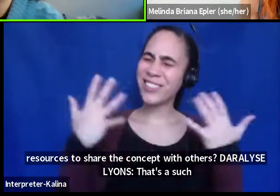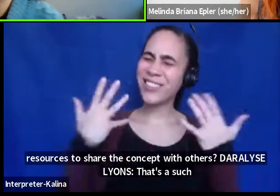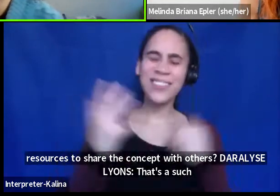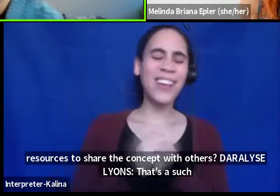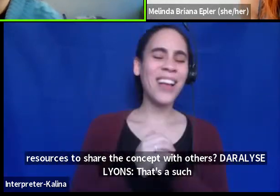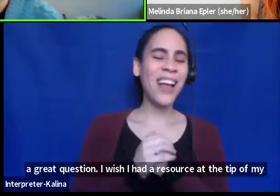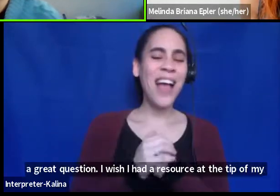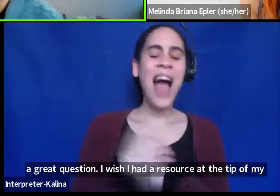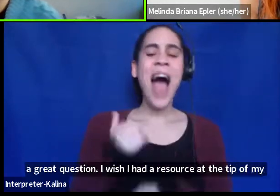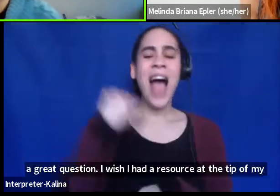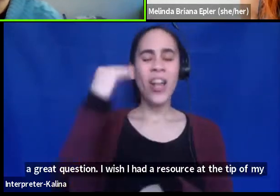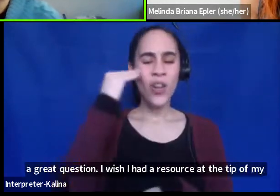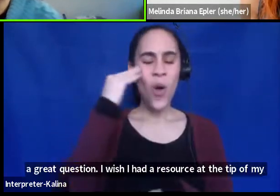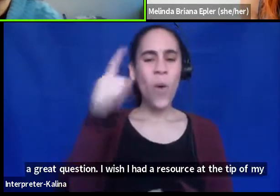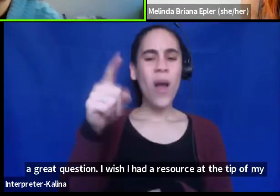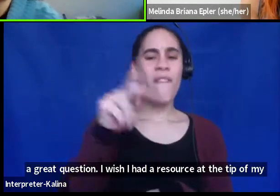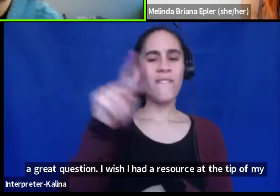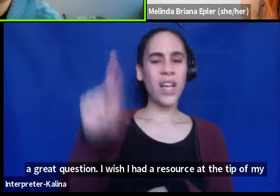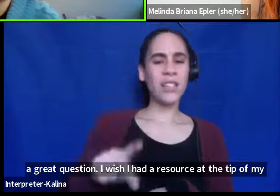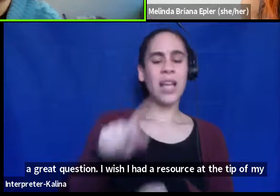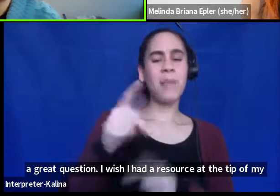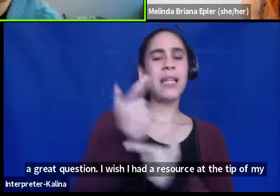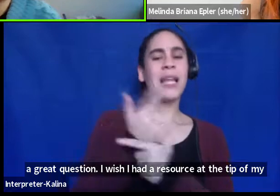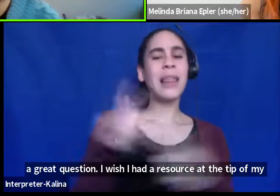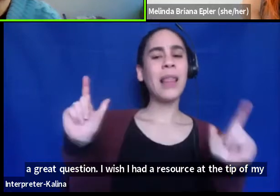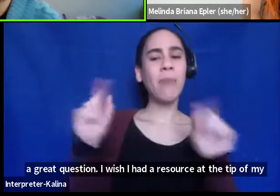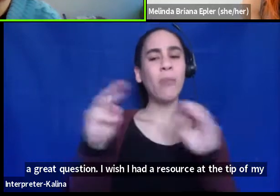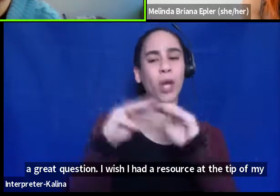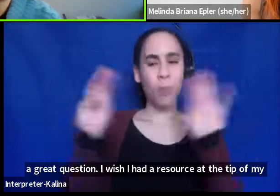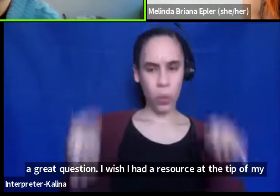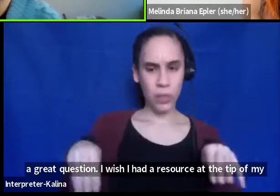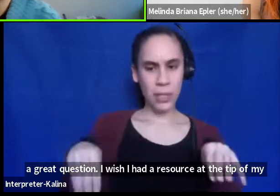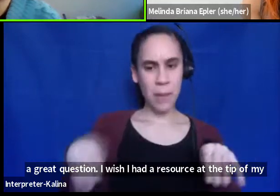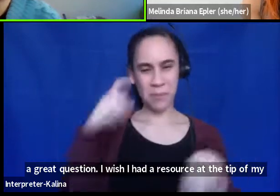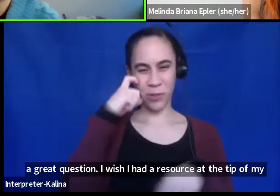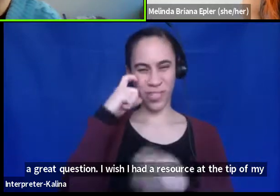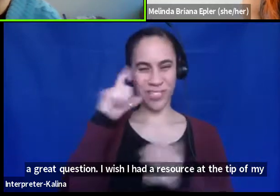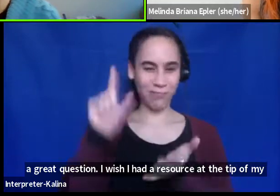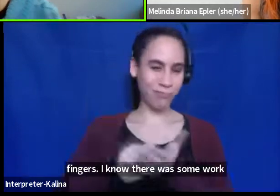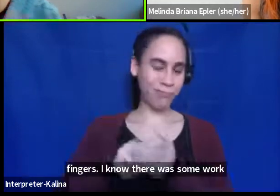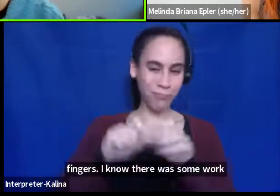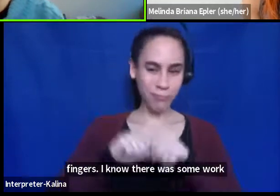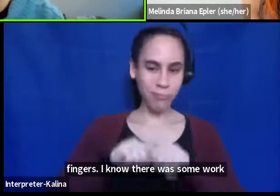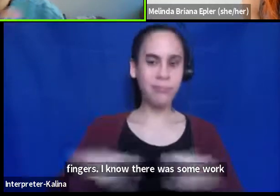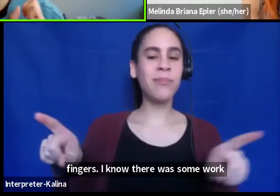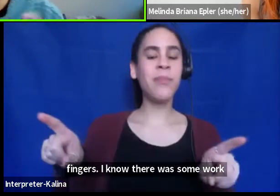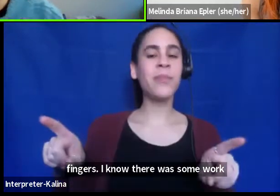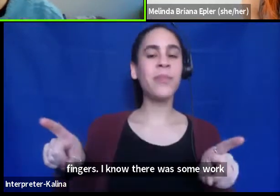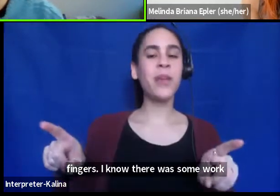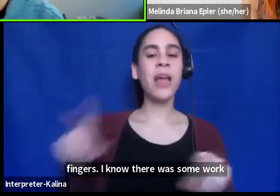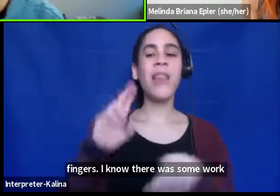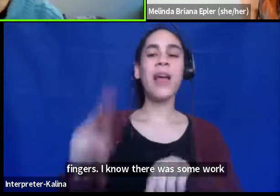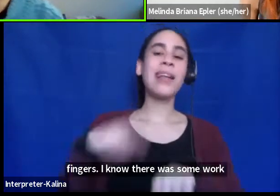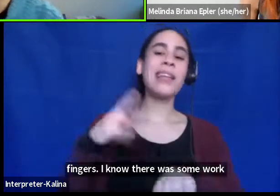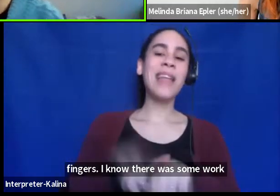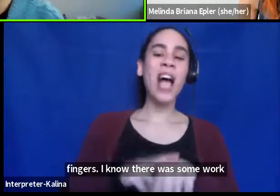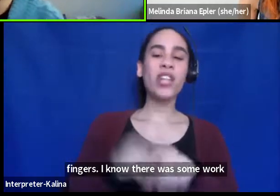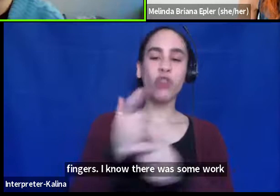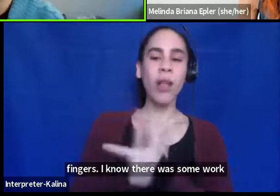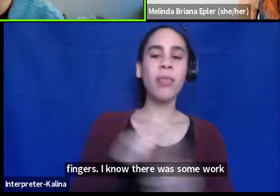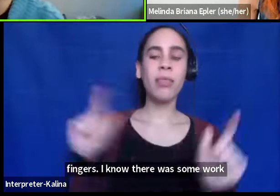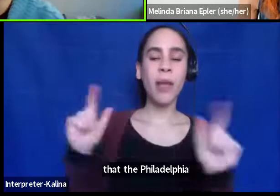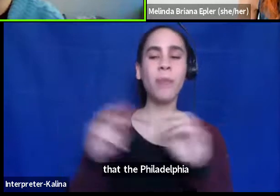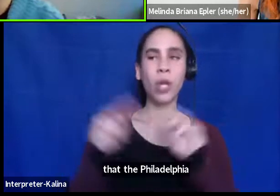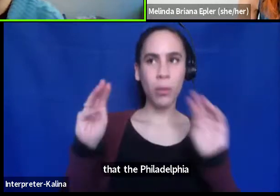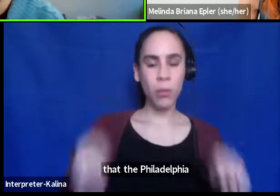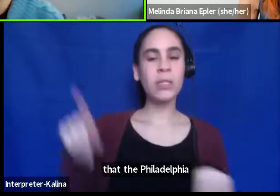some work that the Philadelphia Liberty Museum put out about the National Liberty Museum in Philadelphia put out